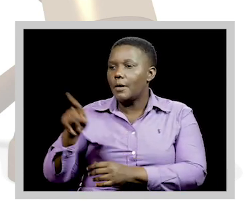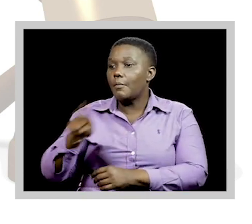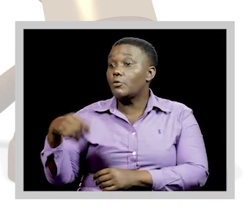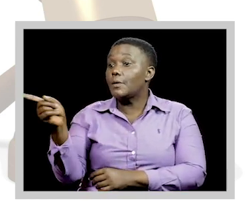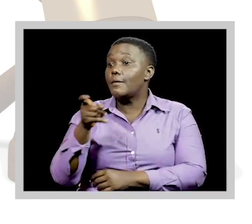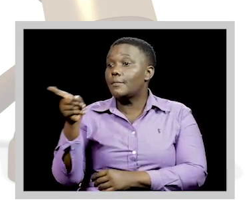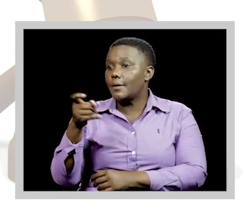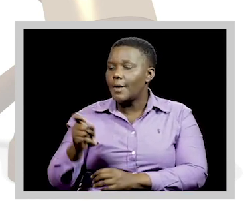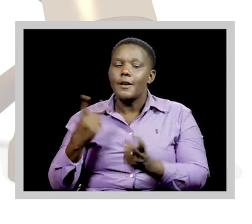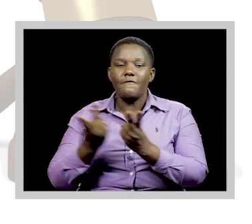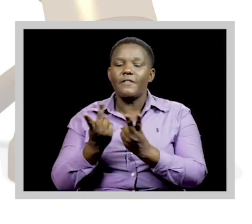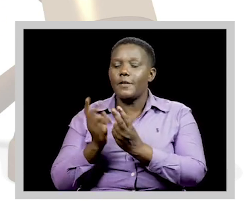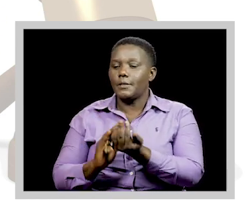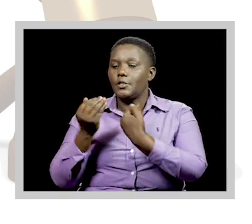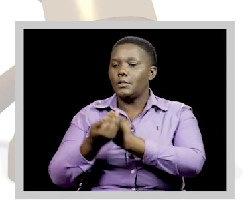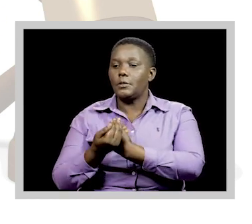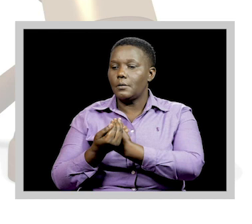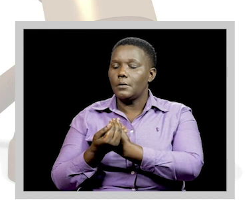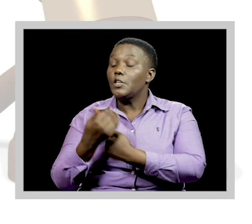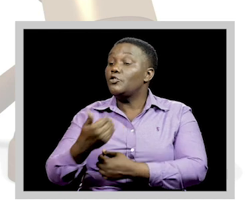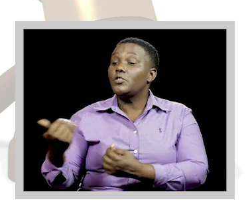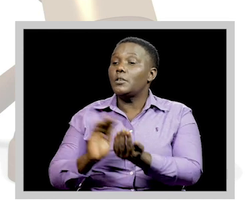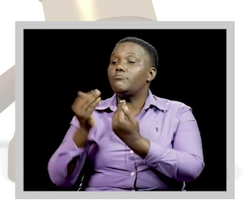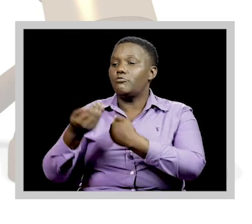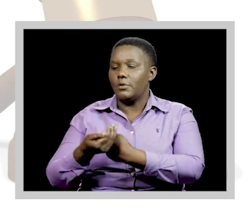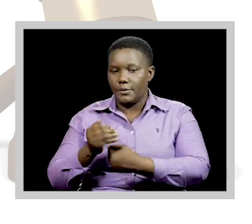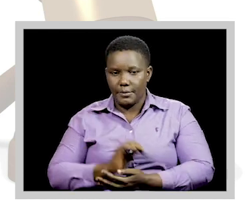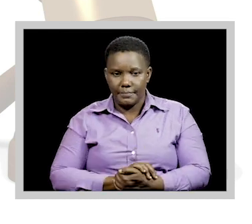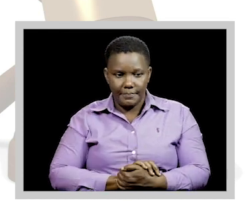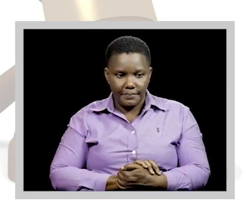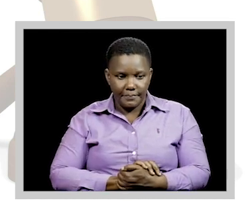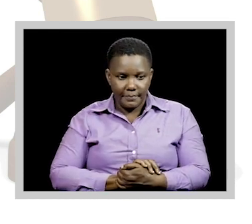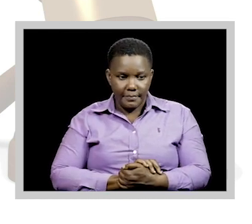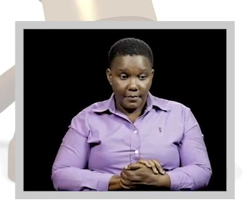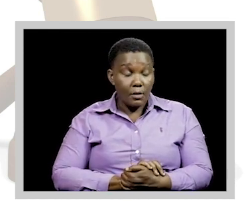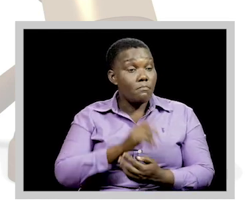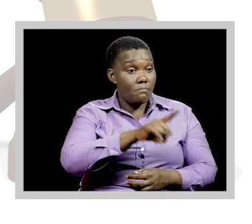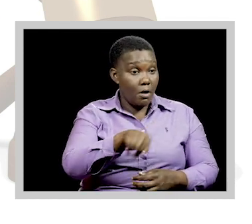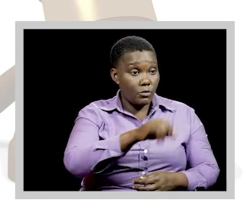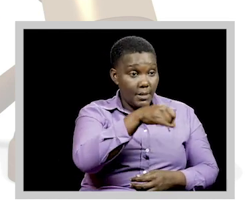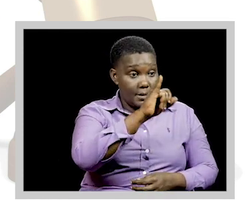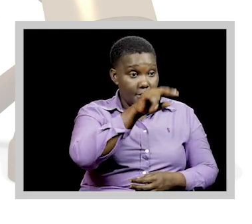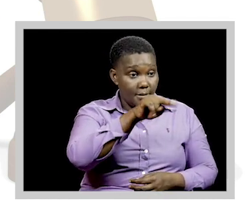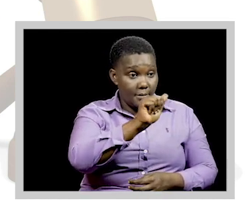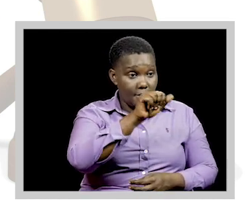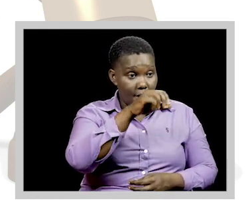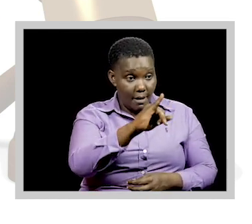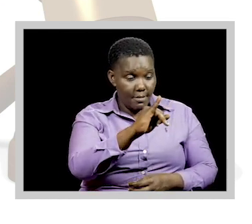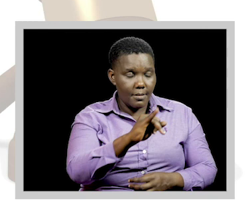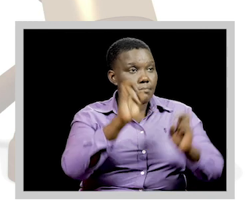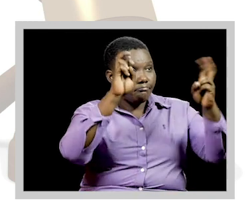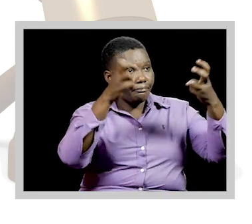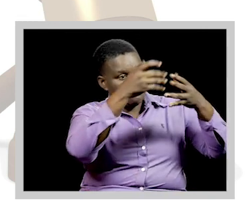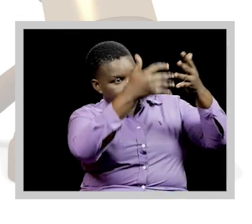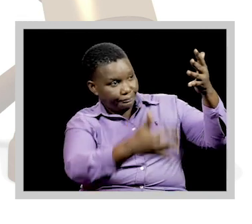civil applications and child protection cases involving children. In the criminal charges, the following